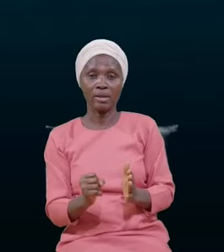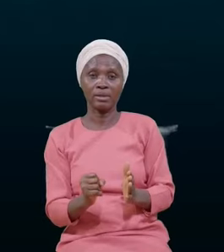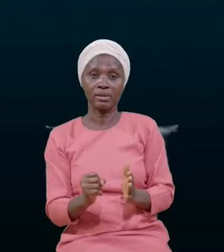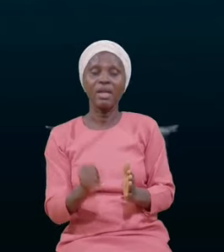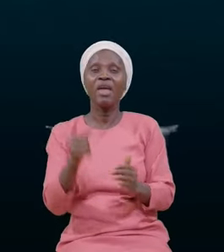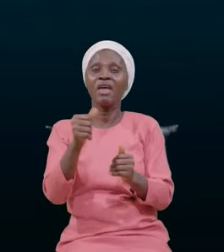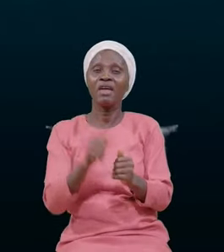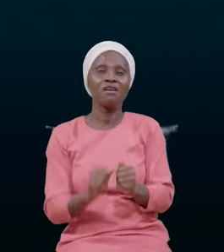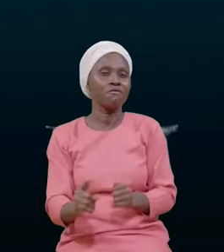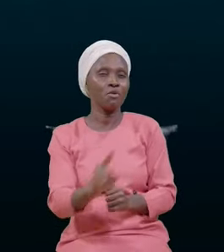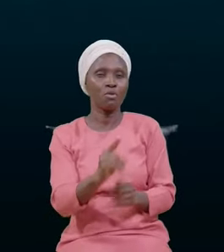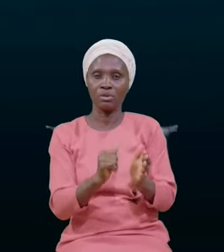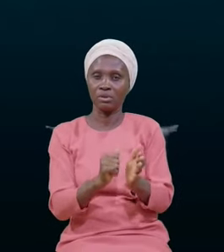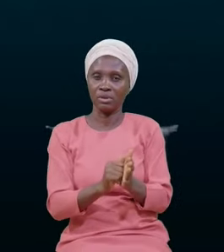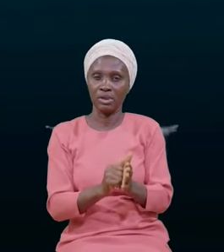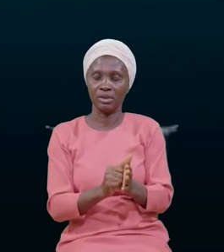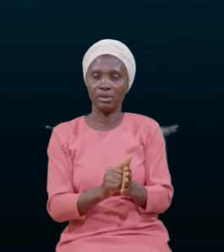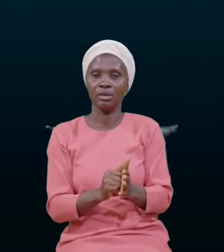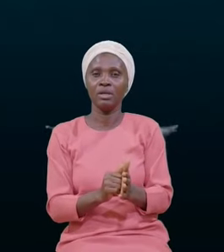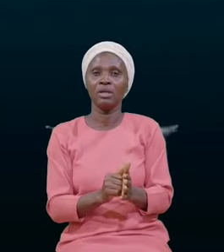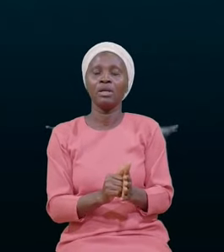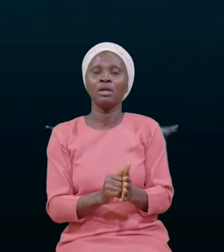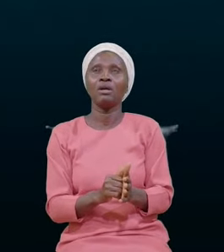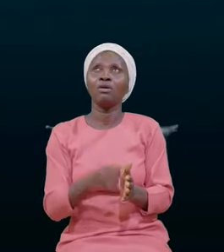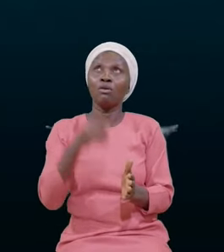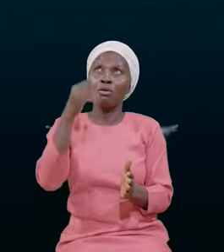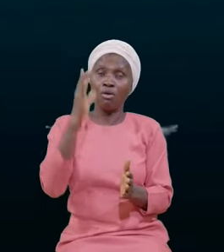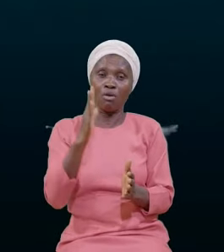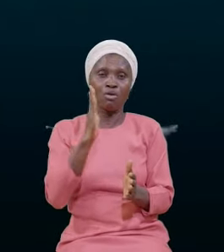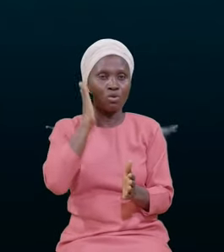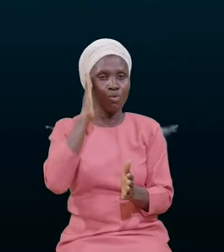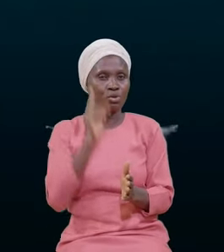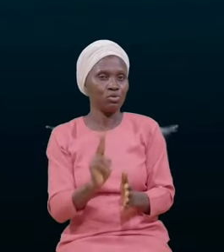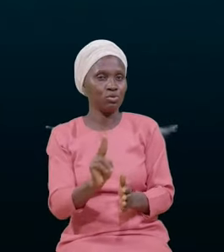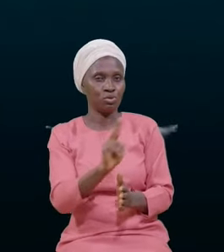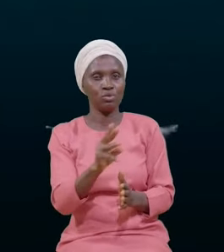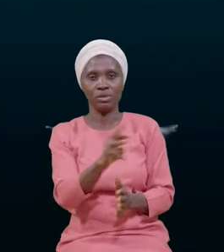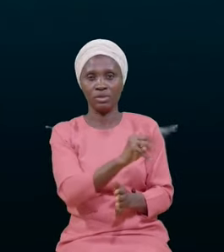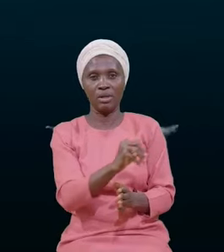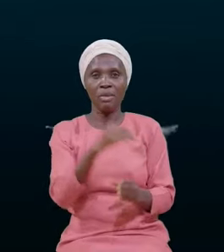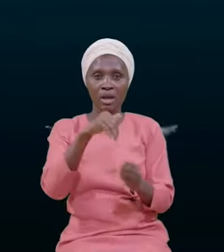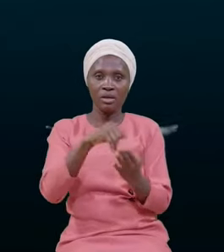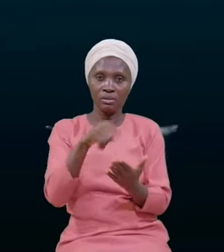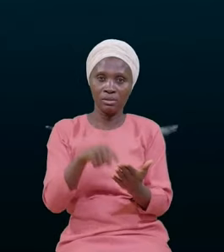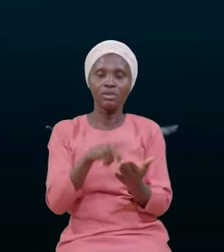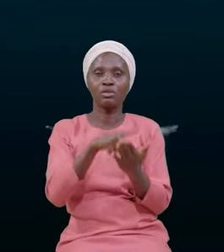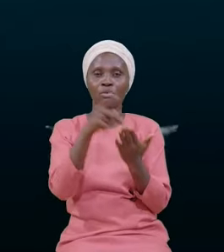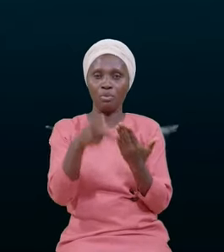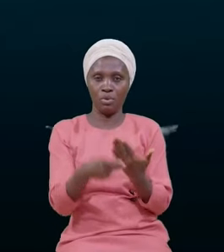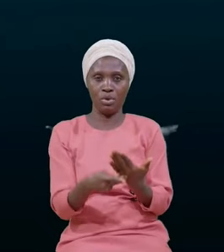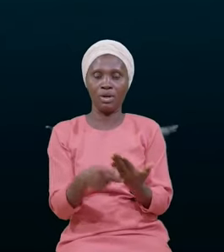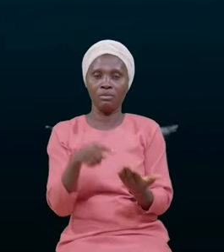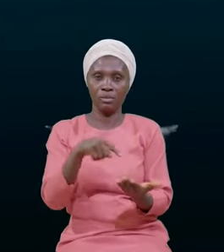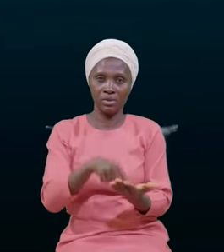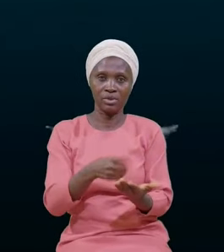everyone that the Lord will use in the program of this this